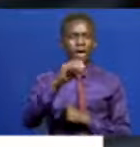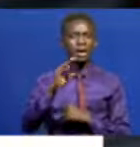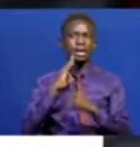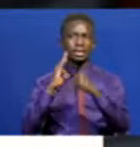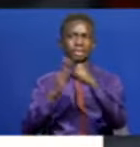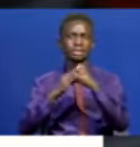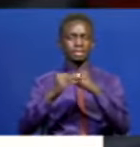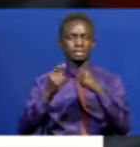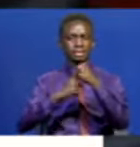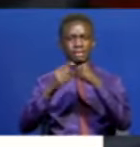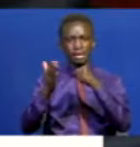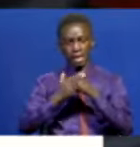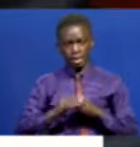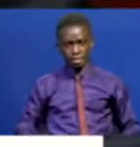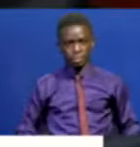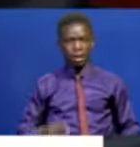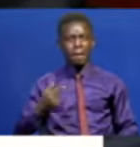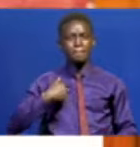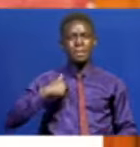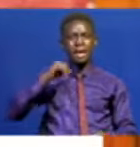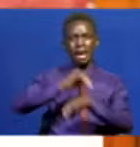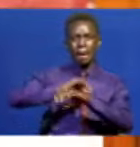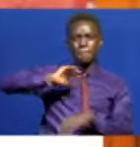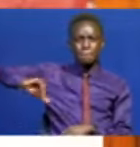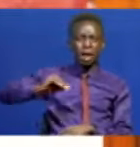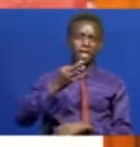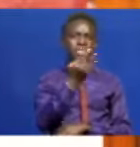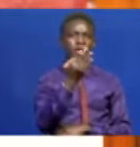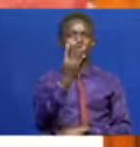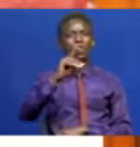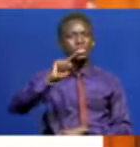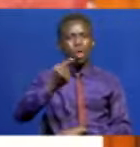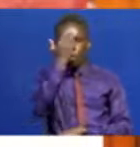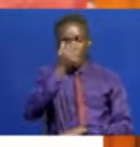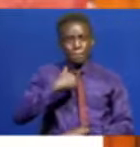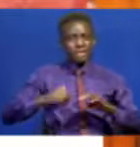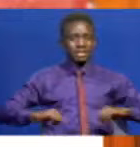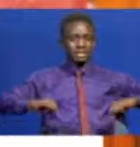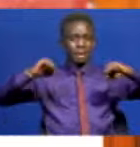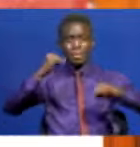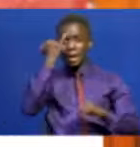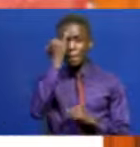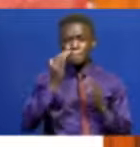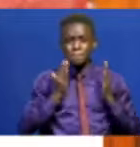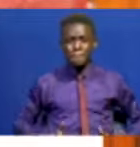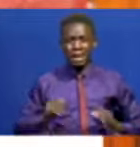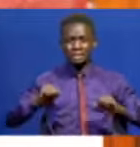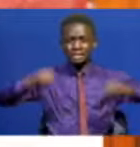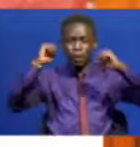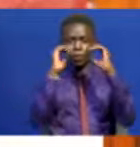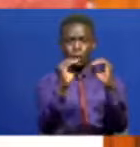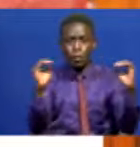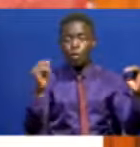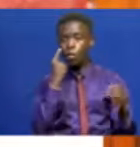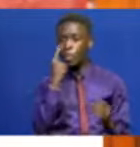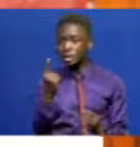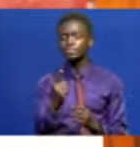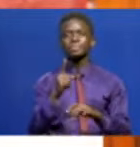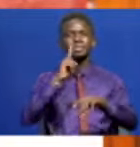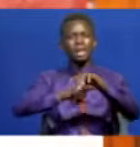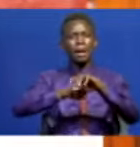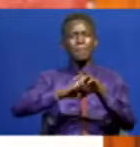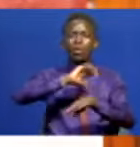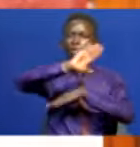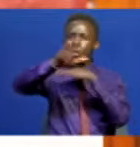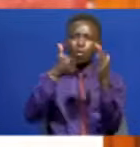154,865.90. I am left with is 34,000. That was because of a chair. The person who is not a chair is now here. After you do all